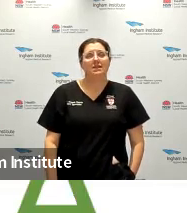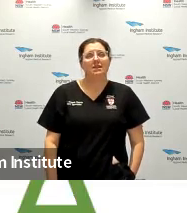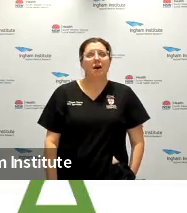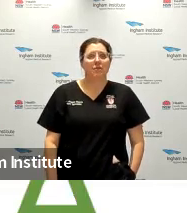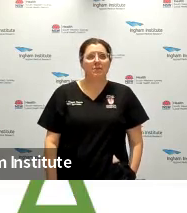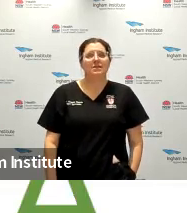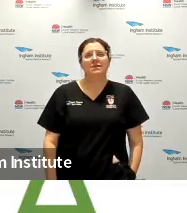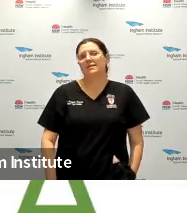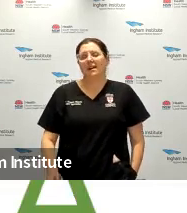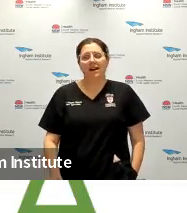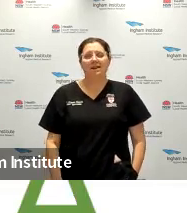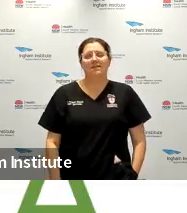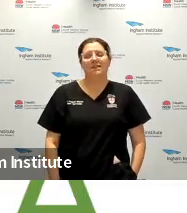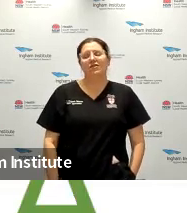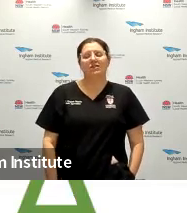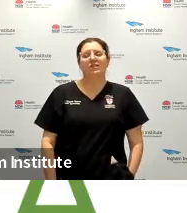in pregnancy, hyperemesis,